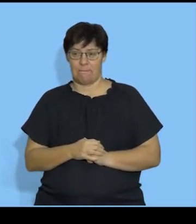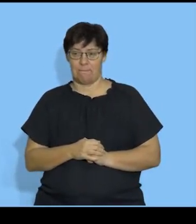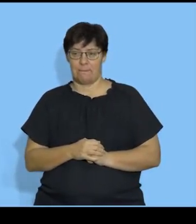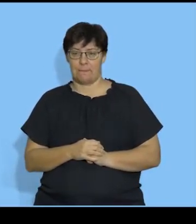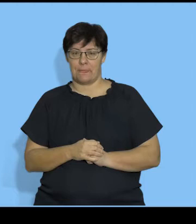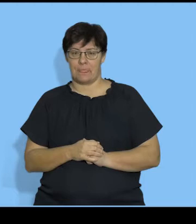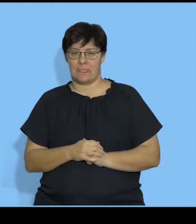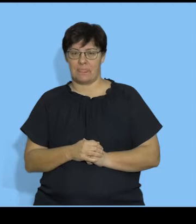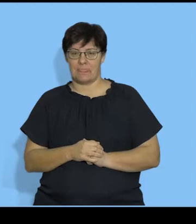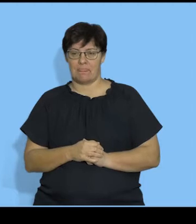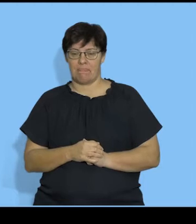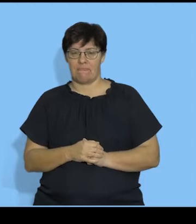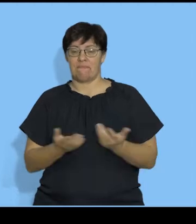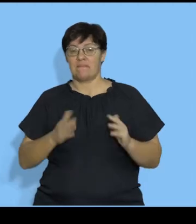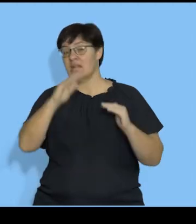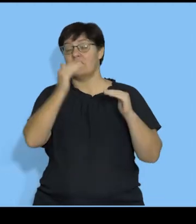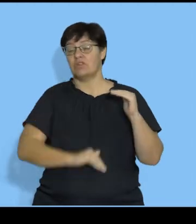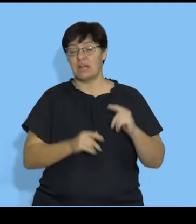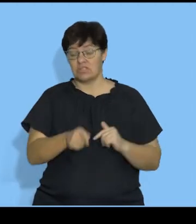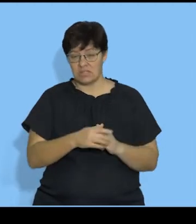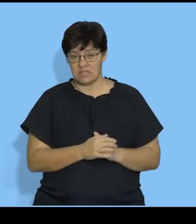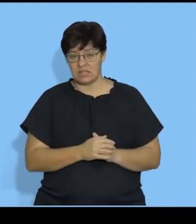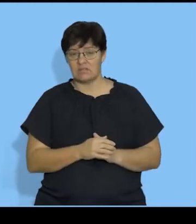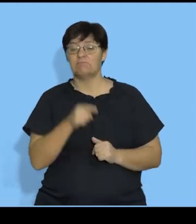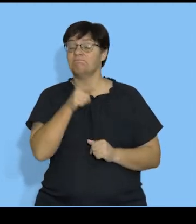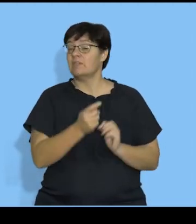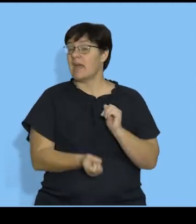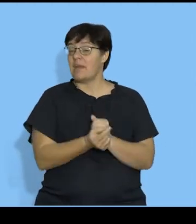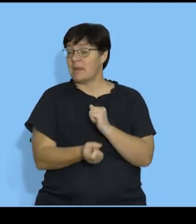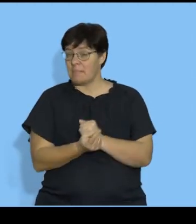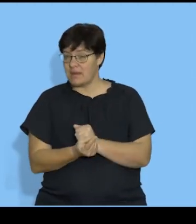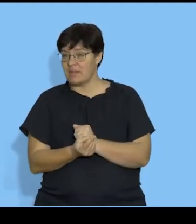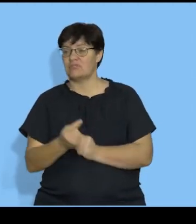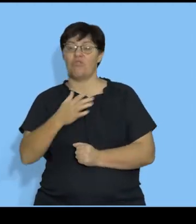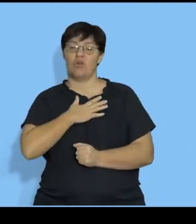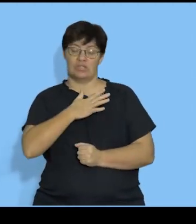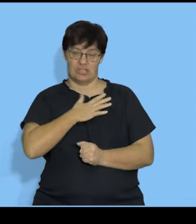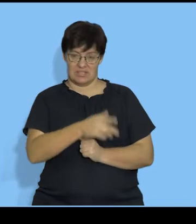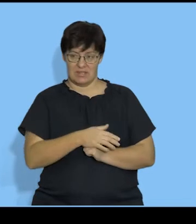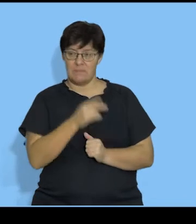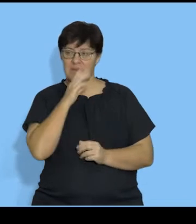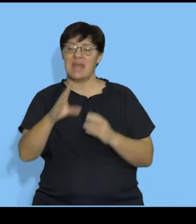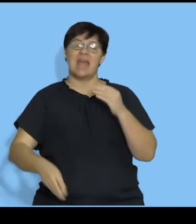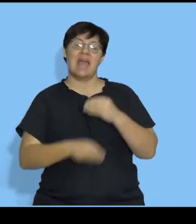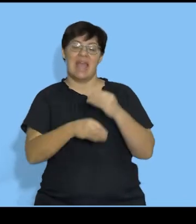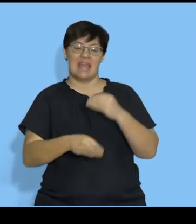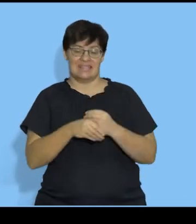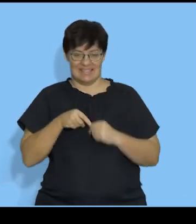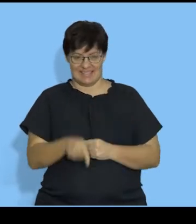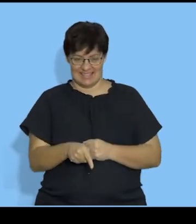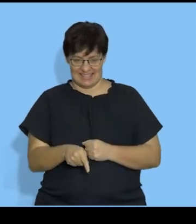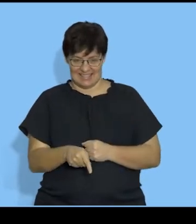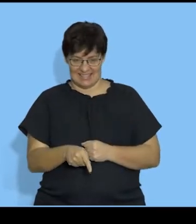in a reduction reaction, the element undergoing reduction is oxygen, so it gains electrons, okay? So how